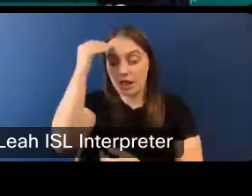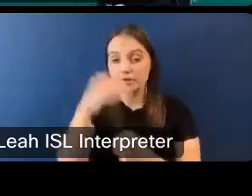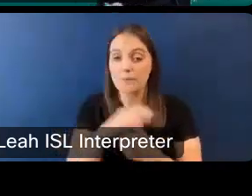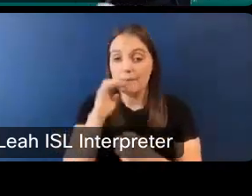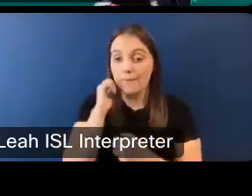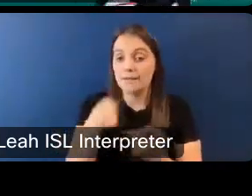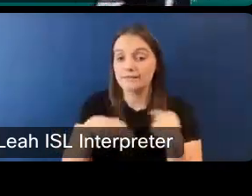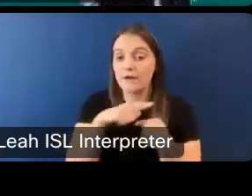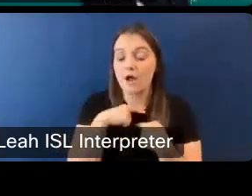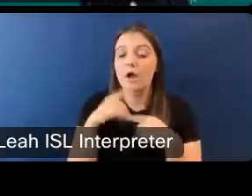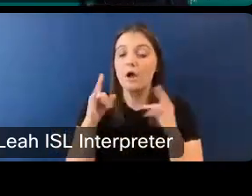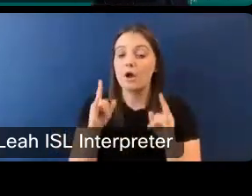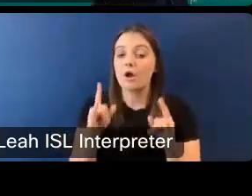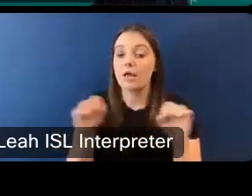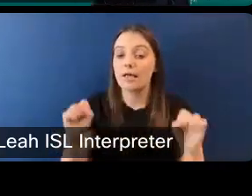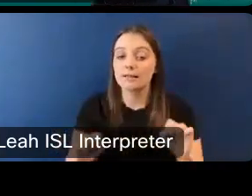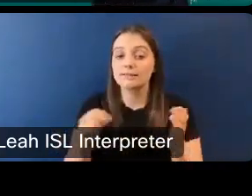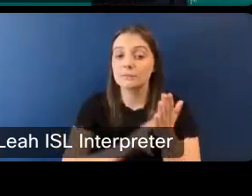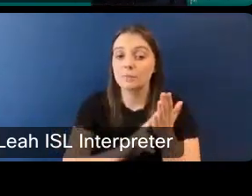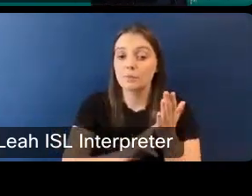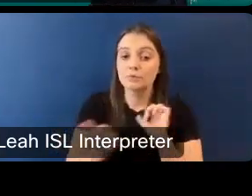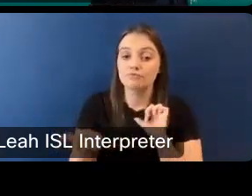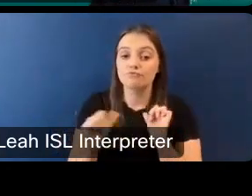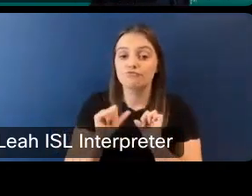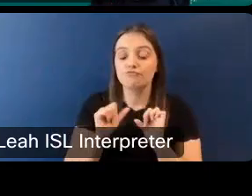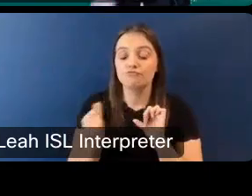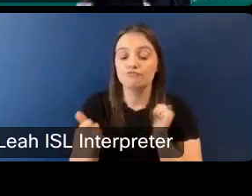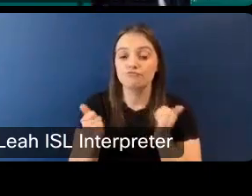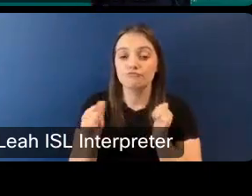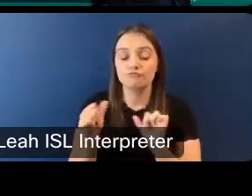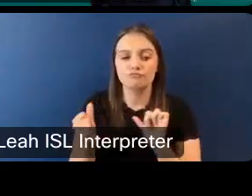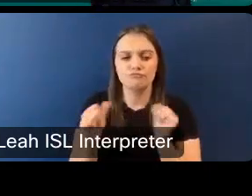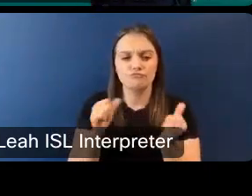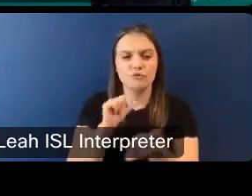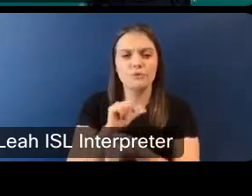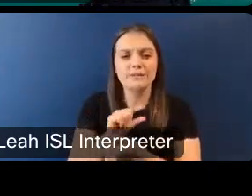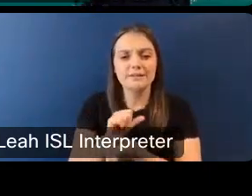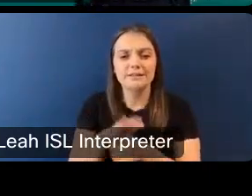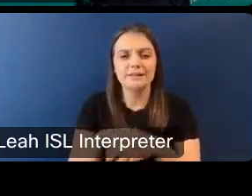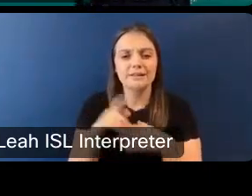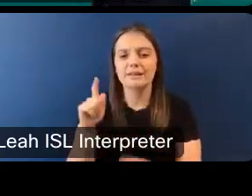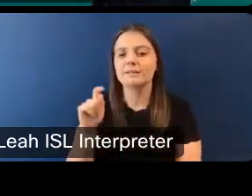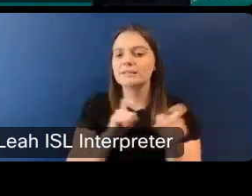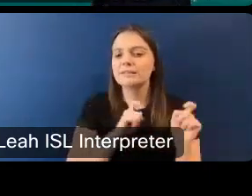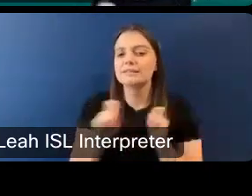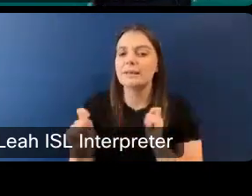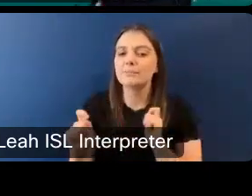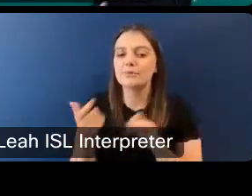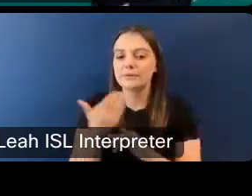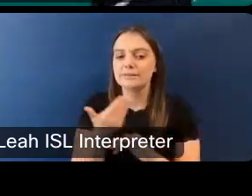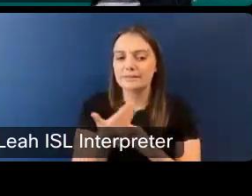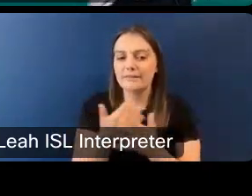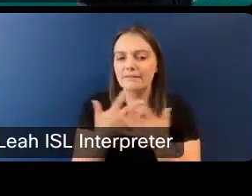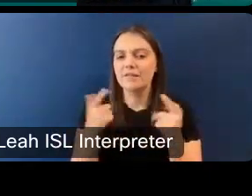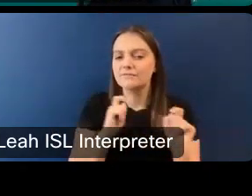system, we use a rotating and temporary staff cohort, and that on